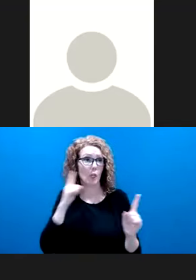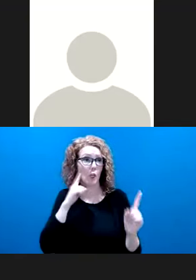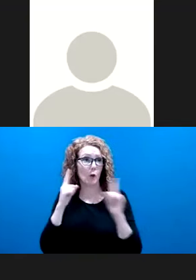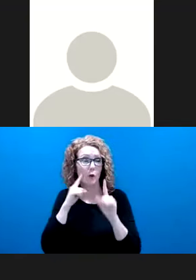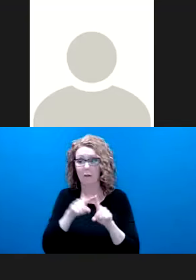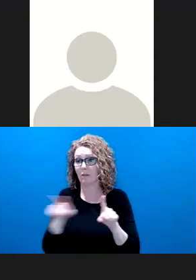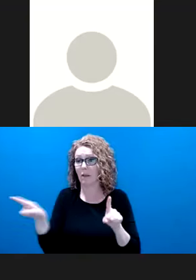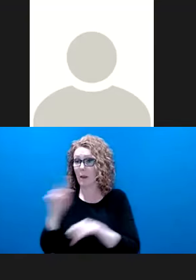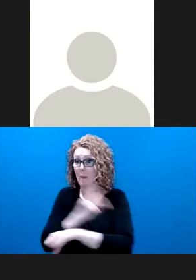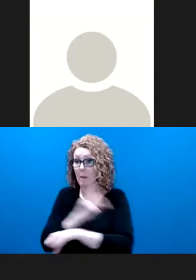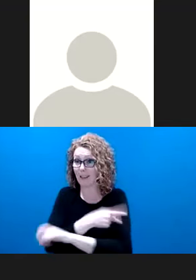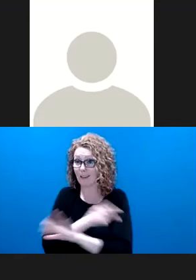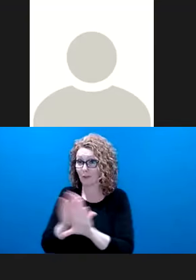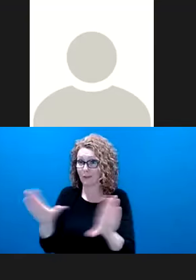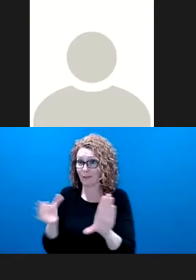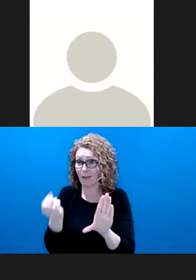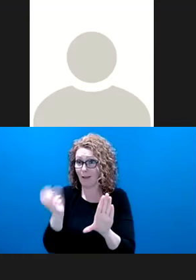experience really hit on